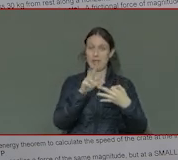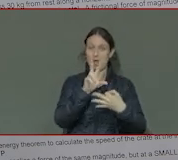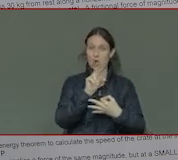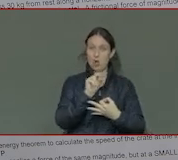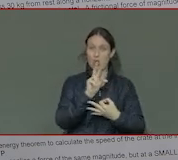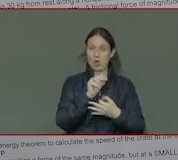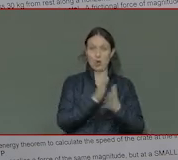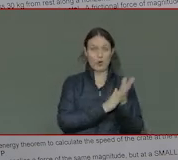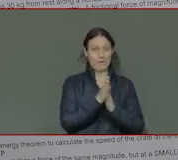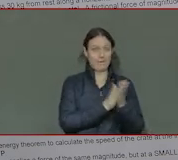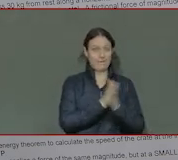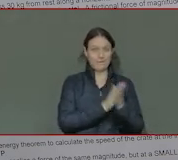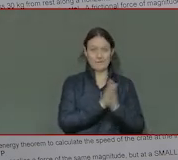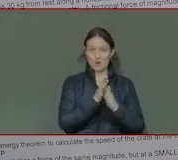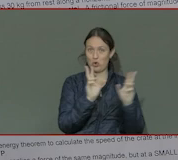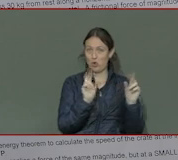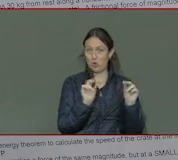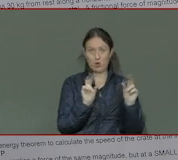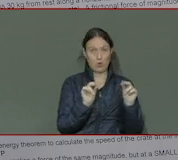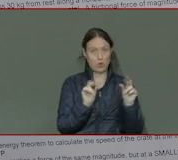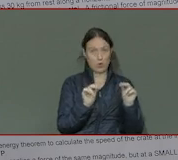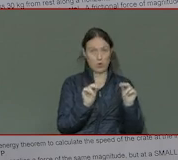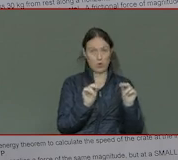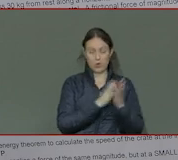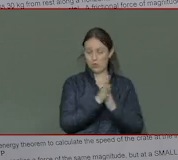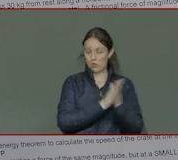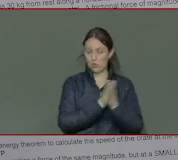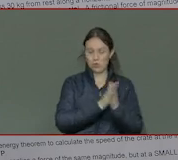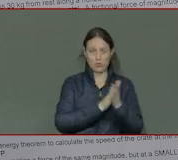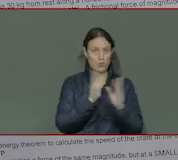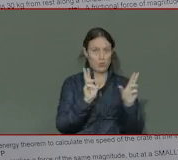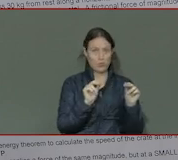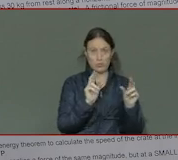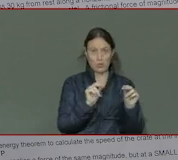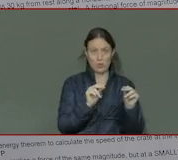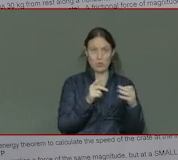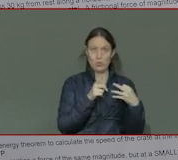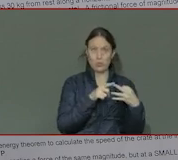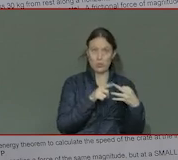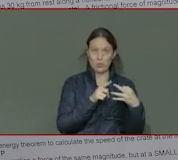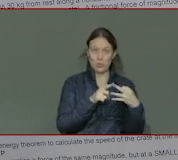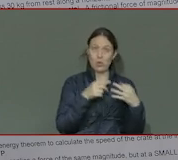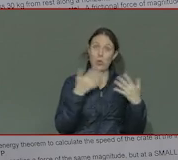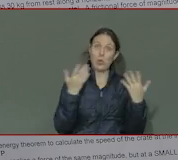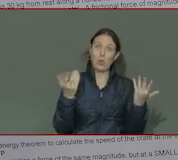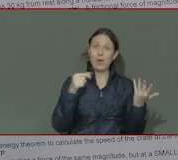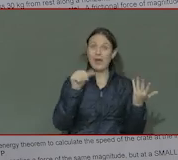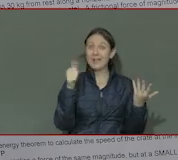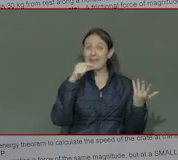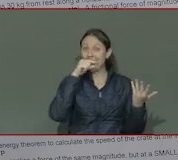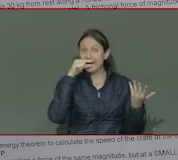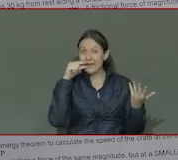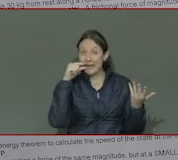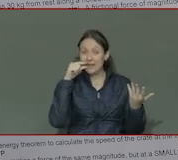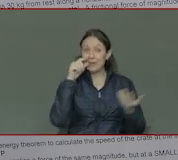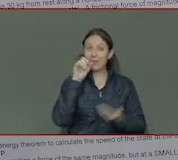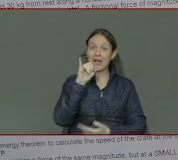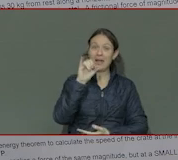friction. They can say there's no friction, or they can call it an isolated system.